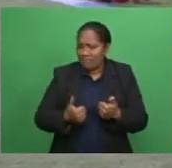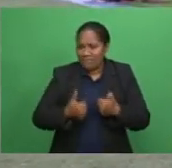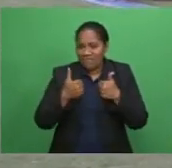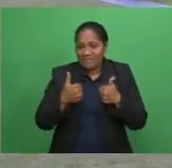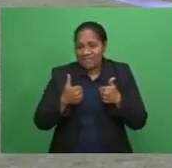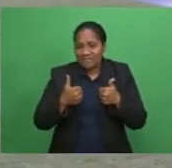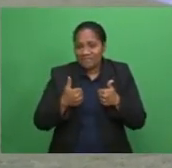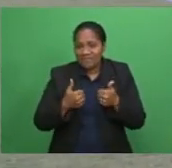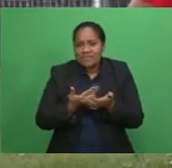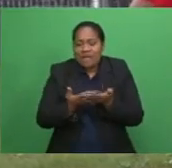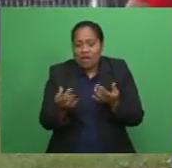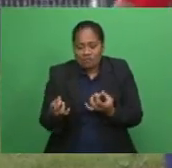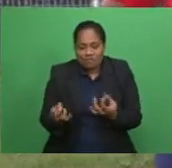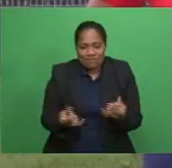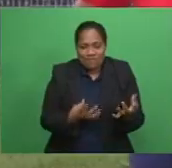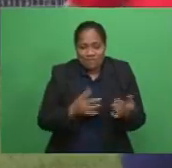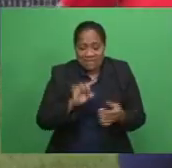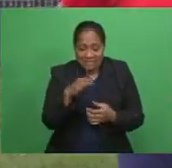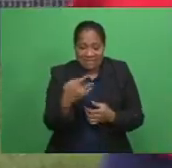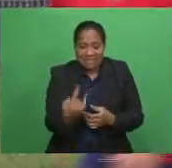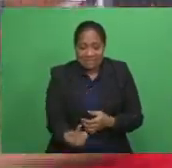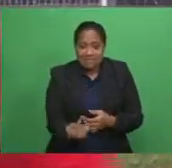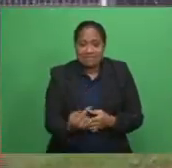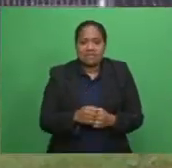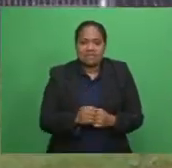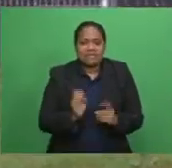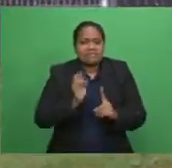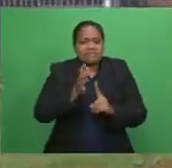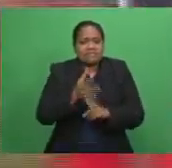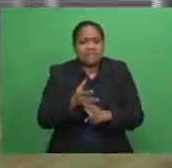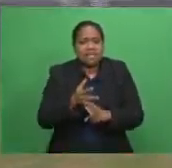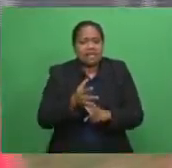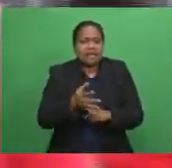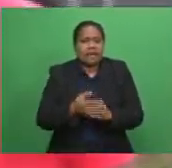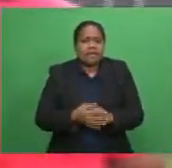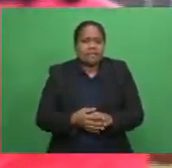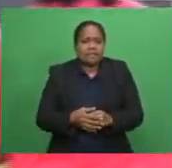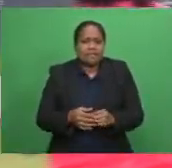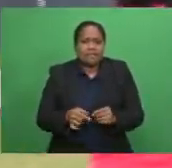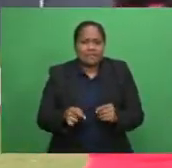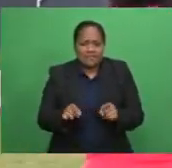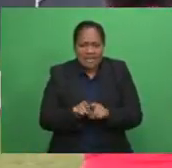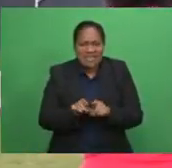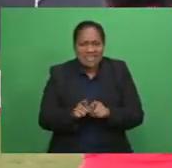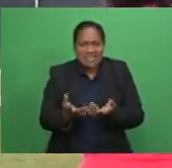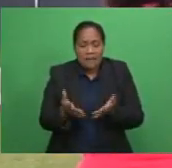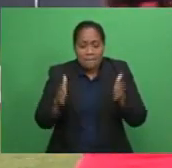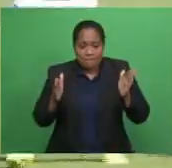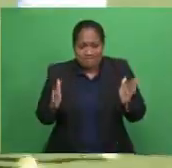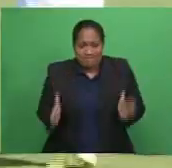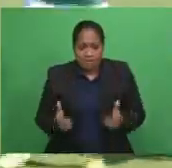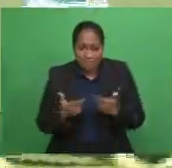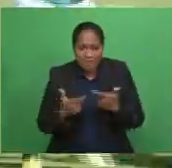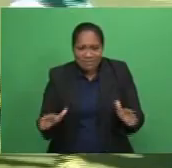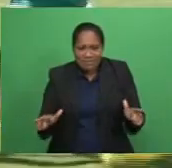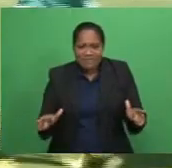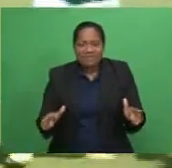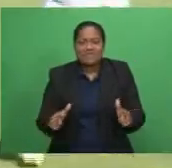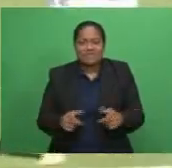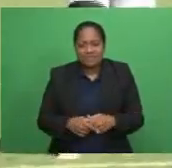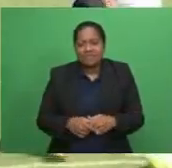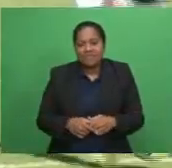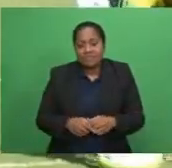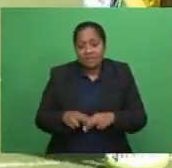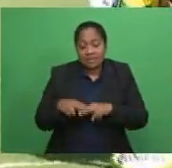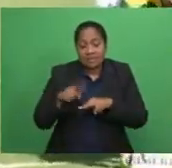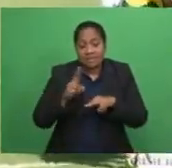they prepare themselves, especially their body language. The Fiji Rugby